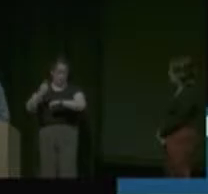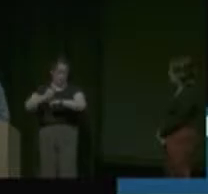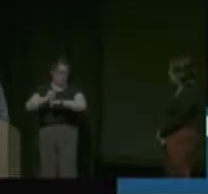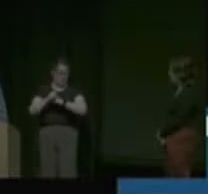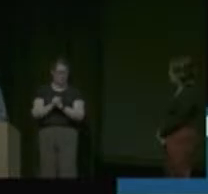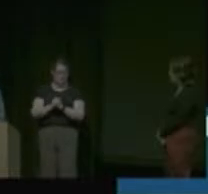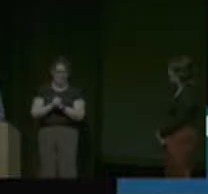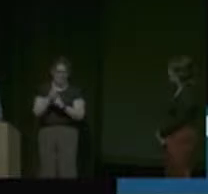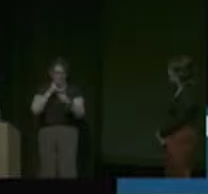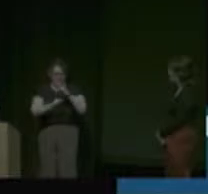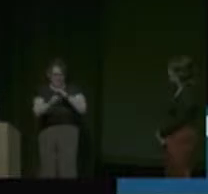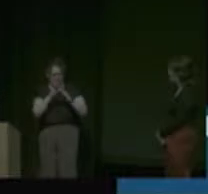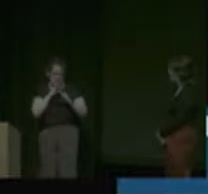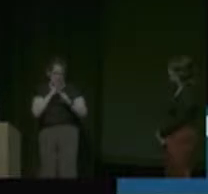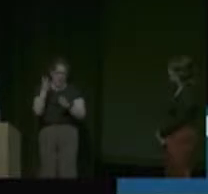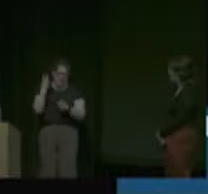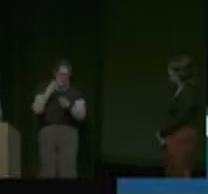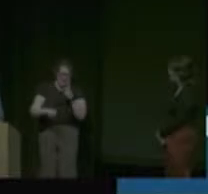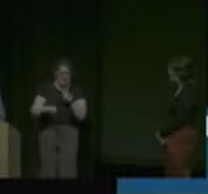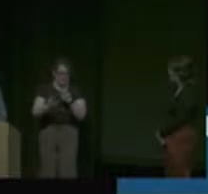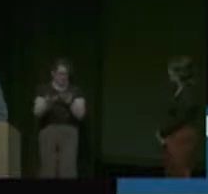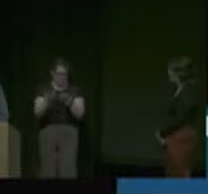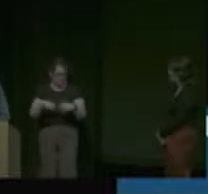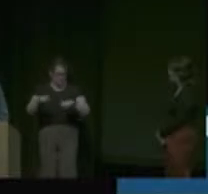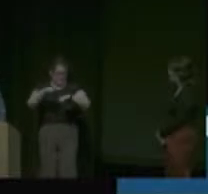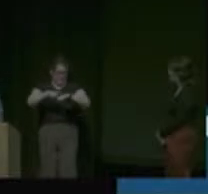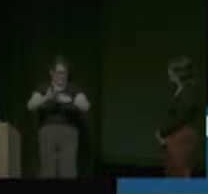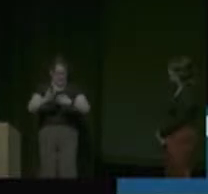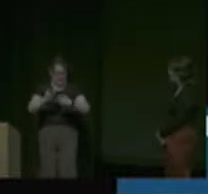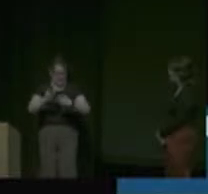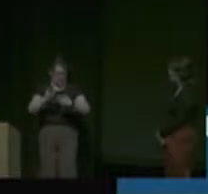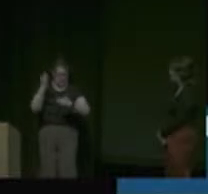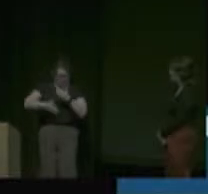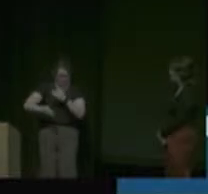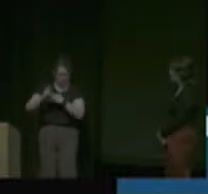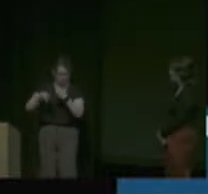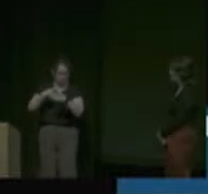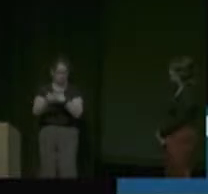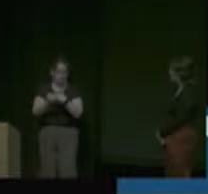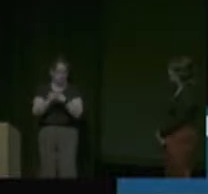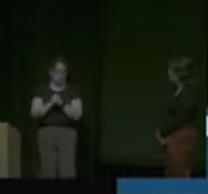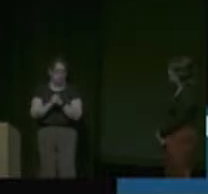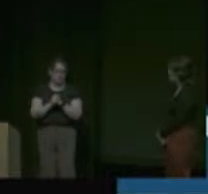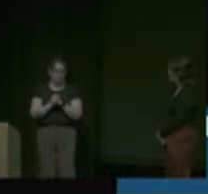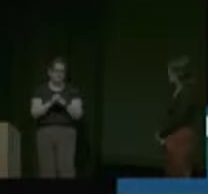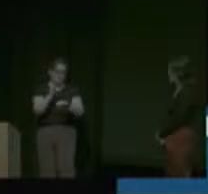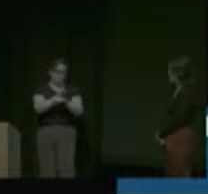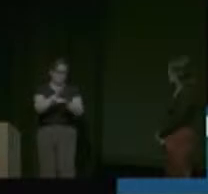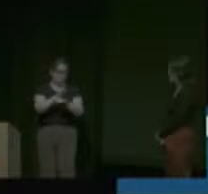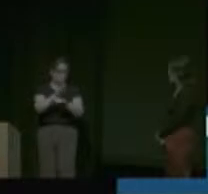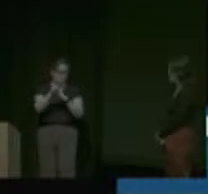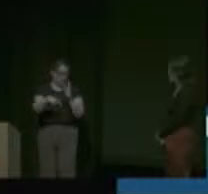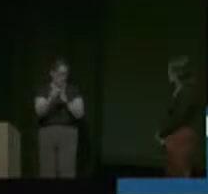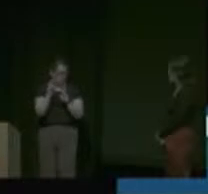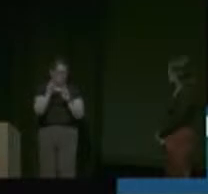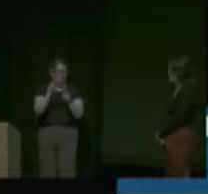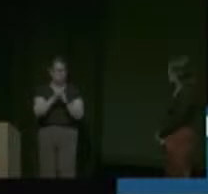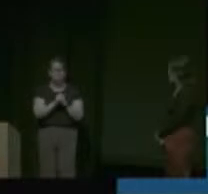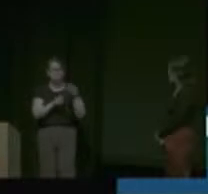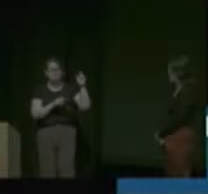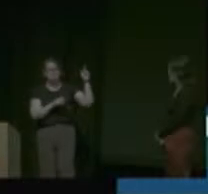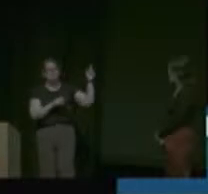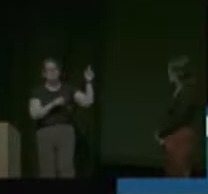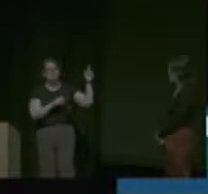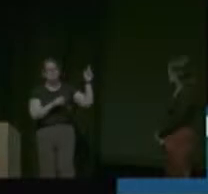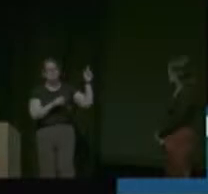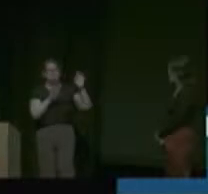It takes longer, so we want as much time as possible to complete the project. So those are going to be our work hours. Sundays, we put in